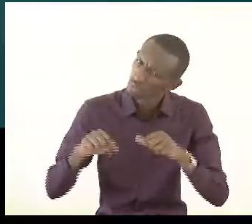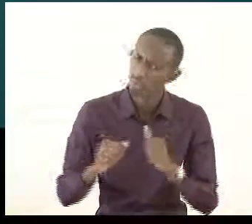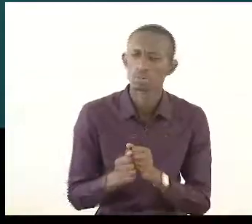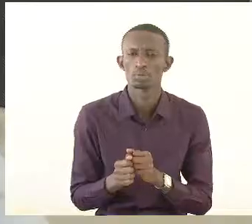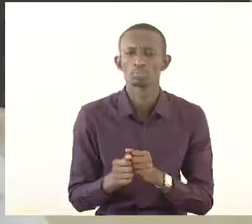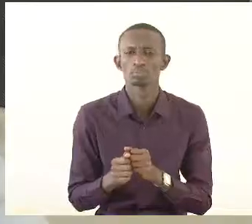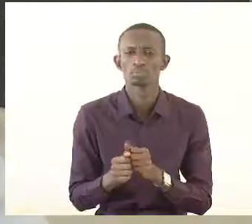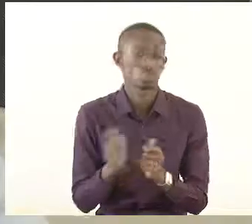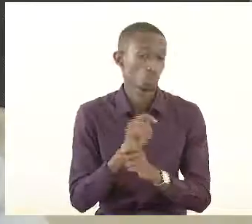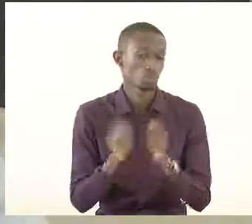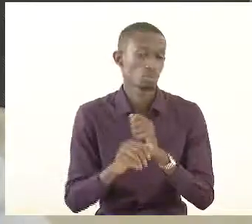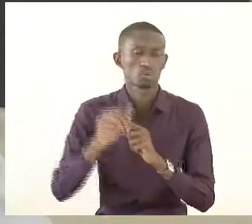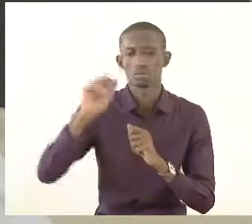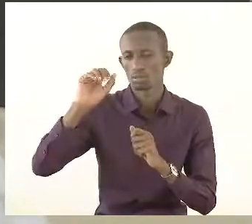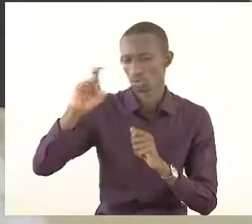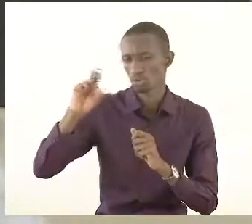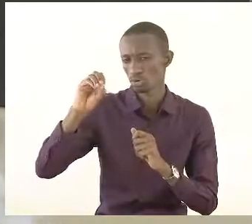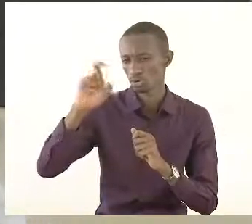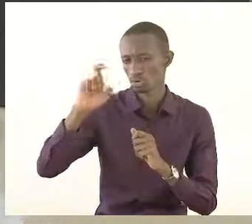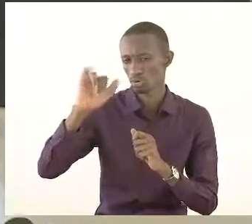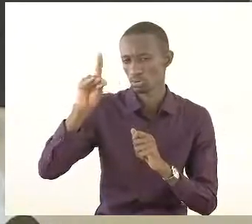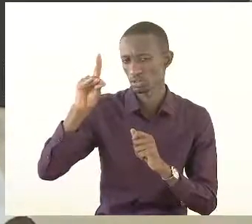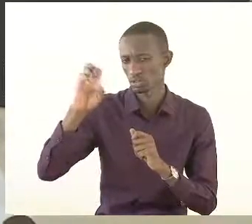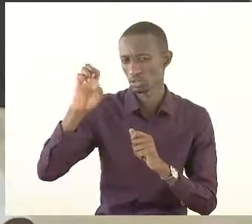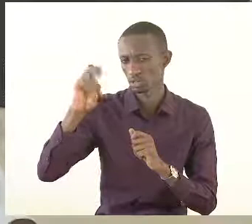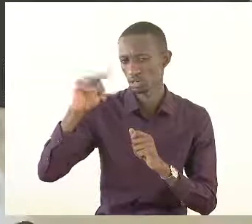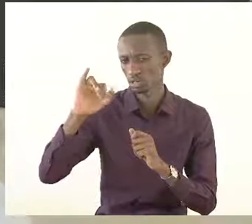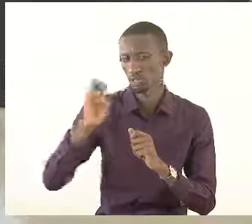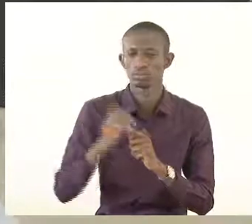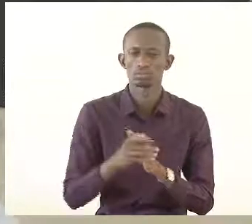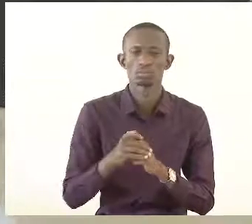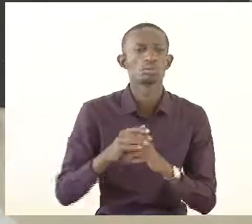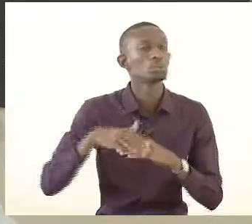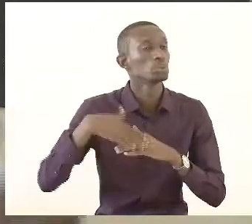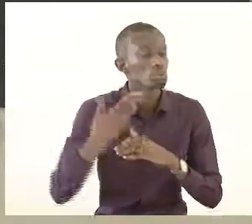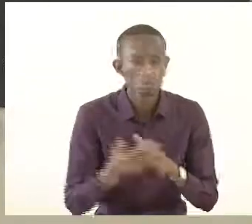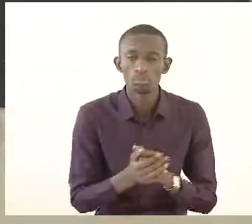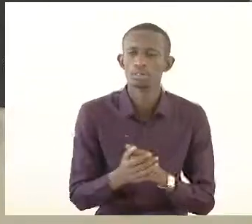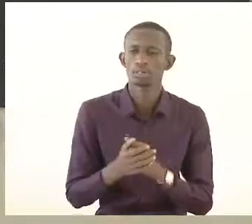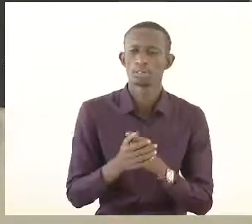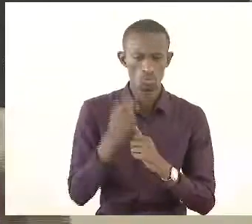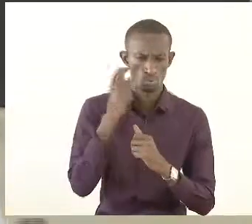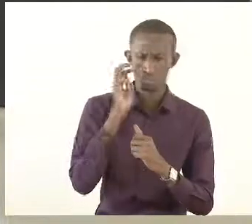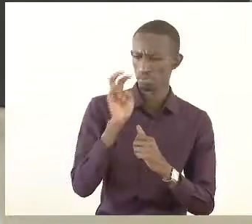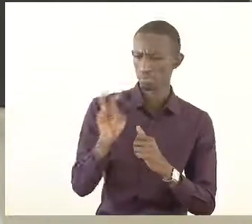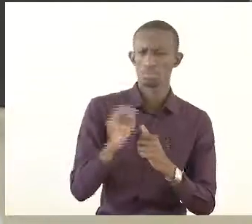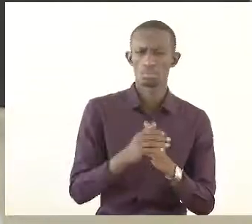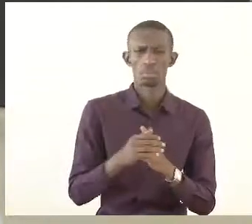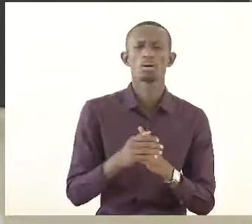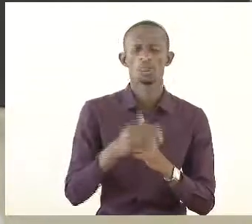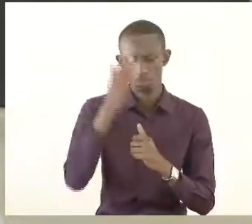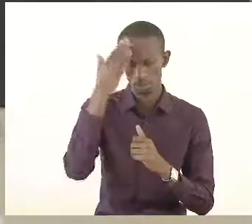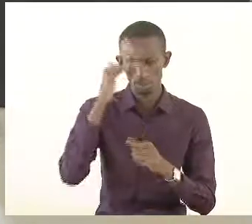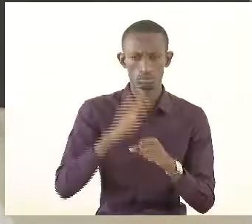and the product which is formed can undergo a further oxidation. Which class of alcohol is that?